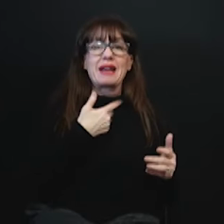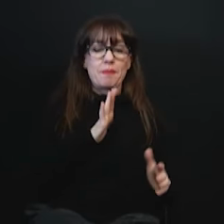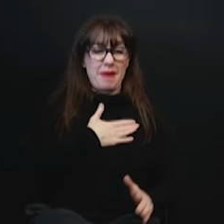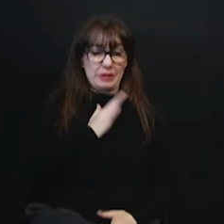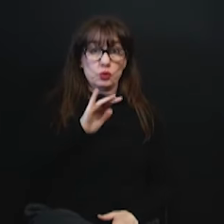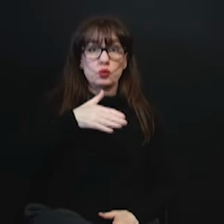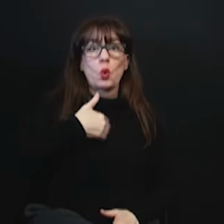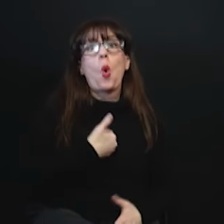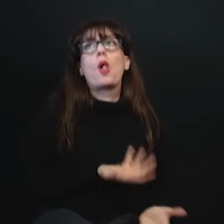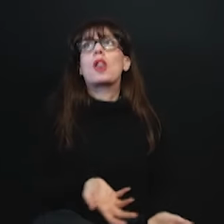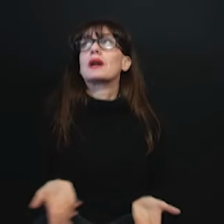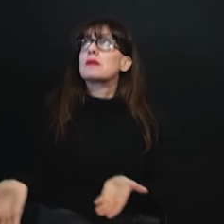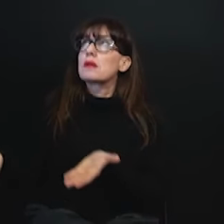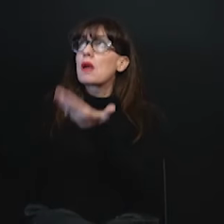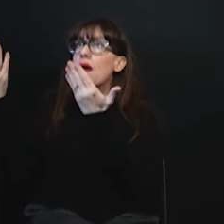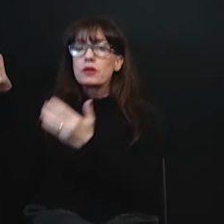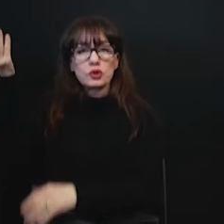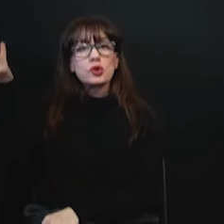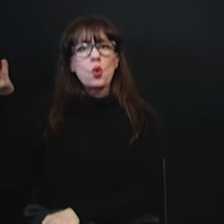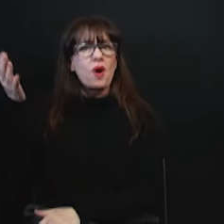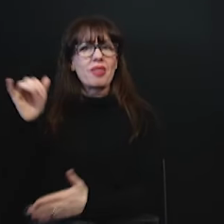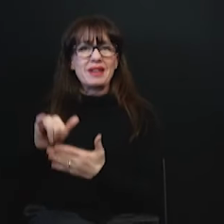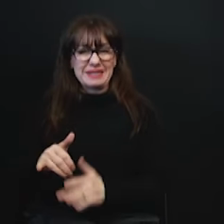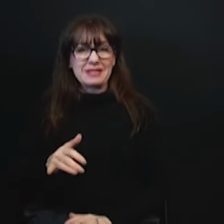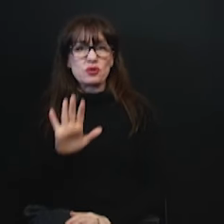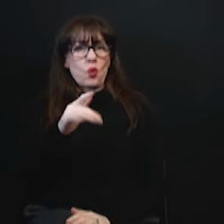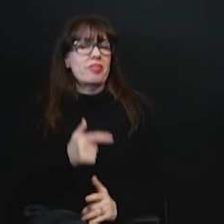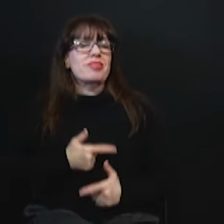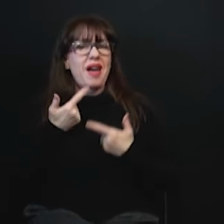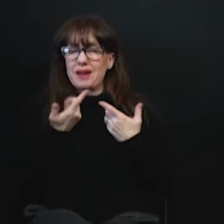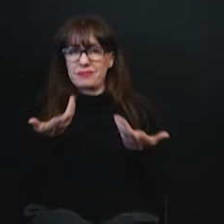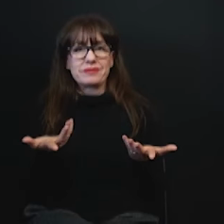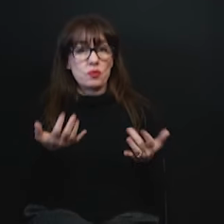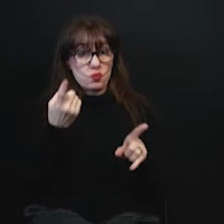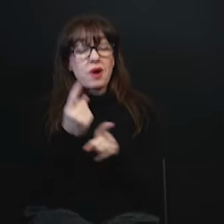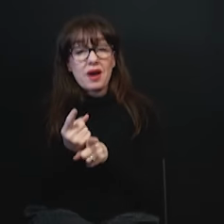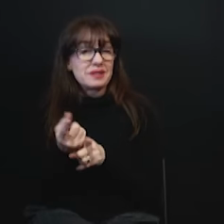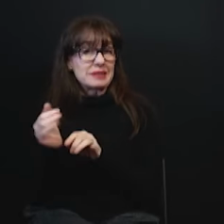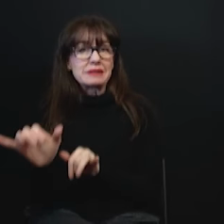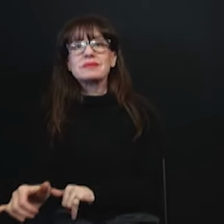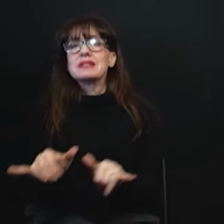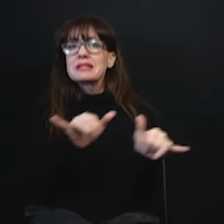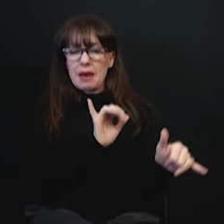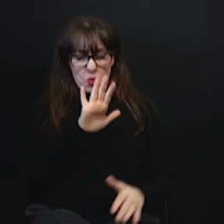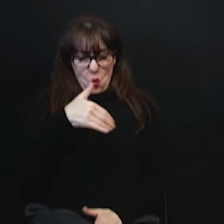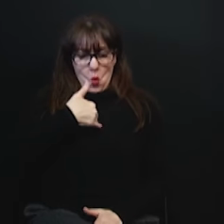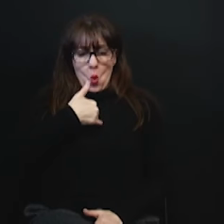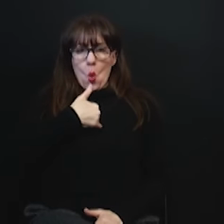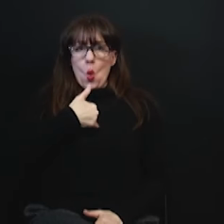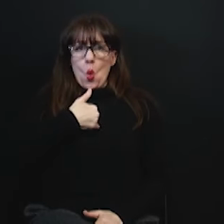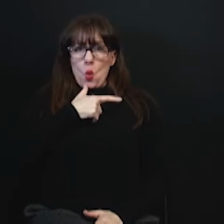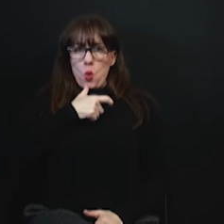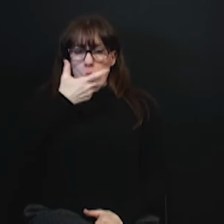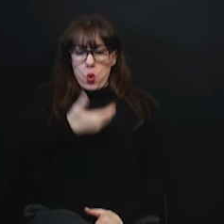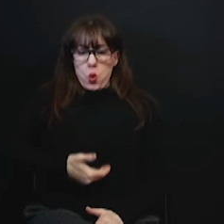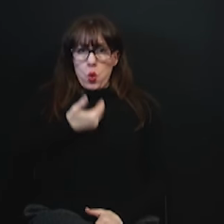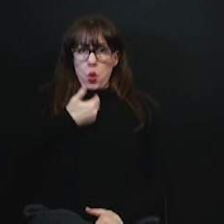soul to you," which is the essence of your life, right? It is the essence of who you are, the core of your very being.